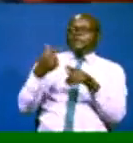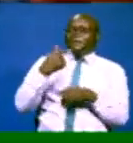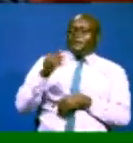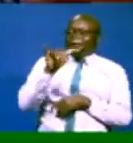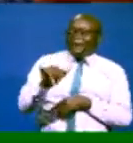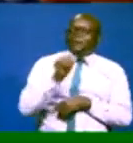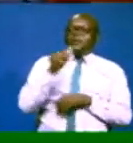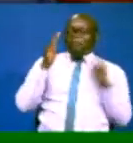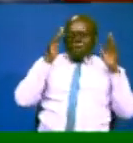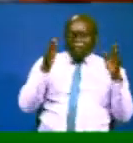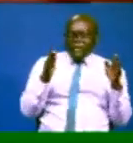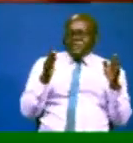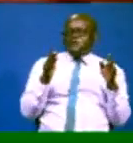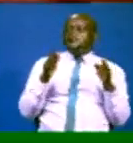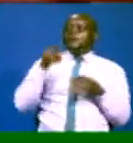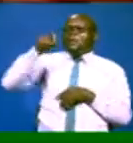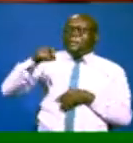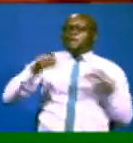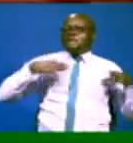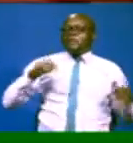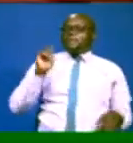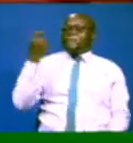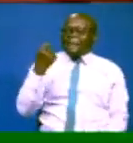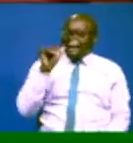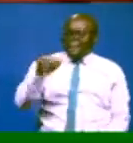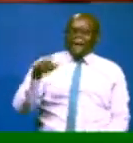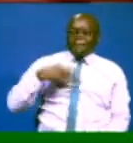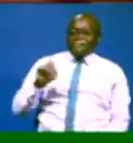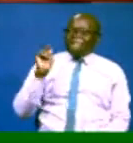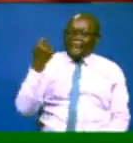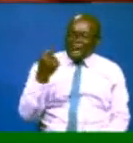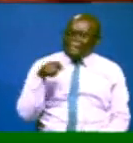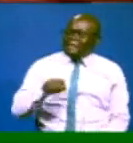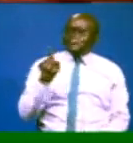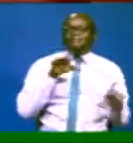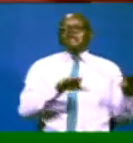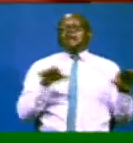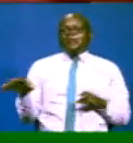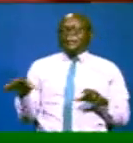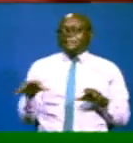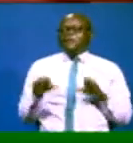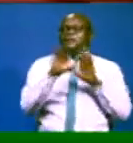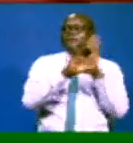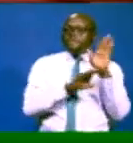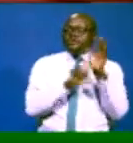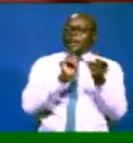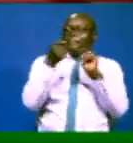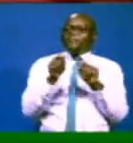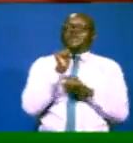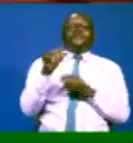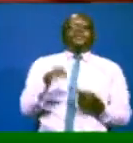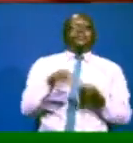We are not focusing on the needs of the people of Kenya, and that the people of Kenya are suffering. That constitutional amendment is not a